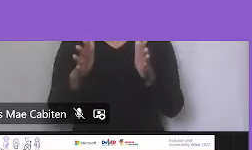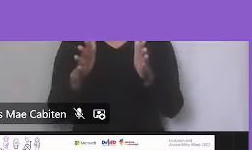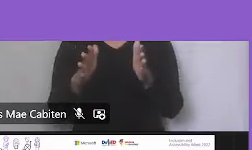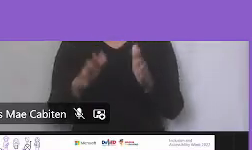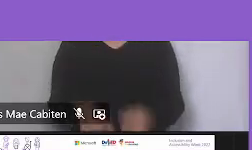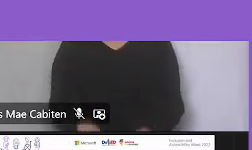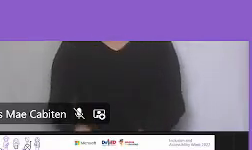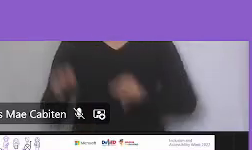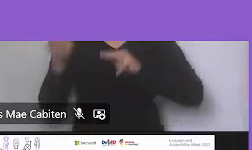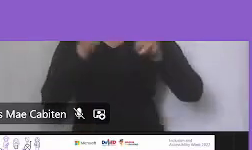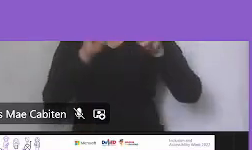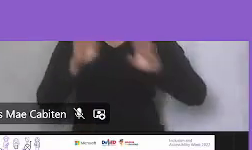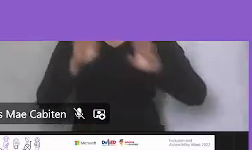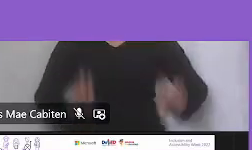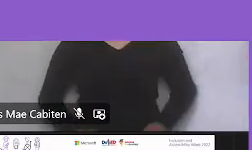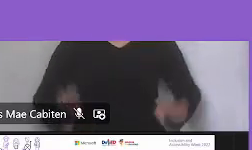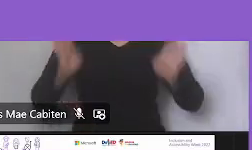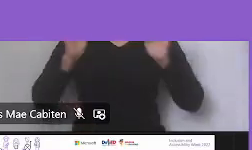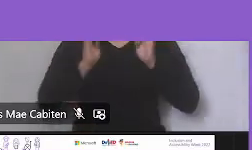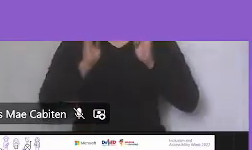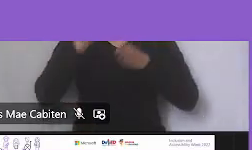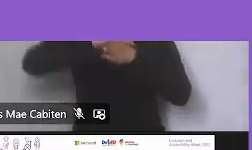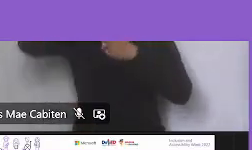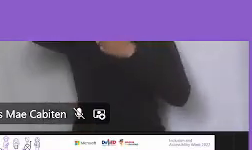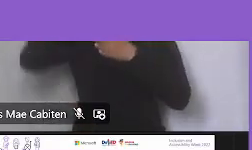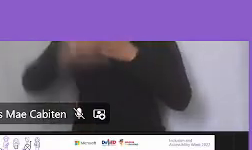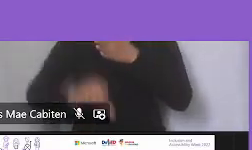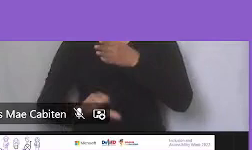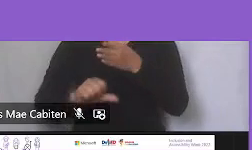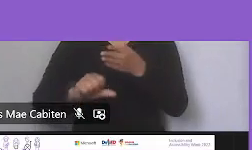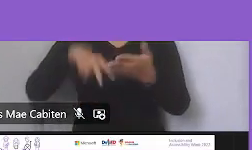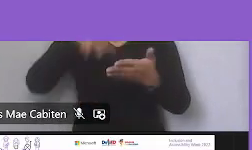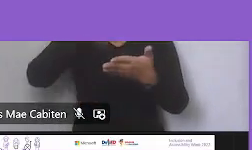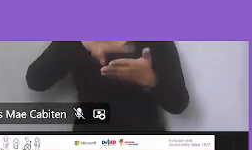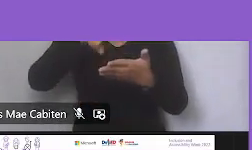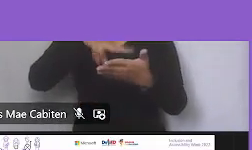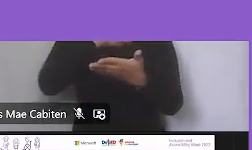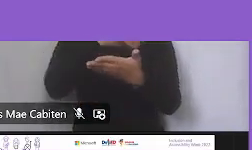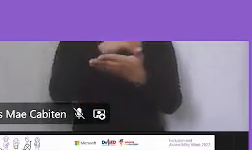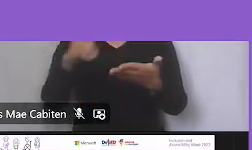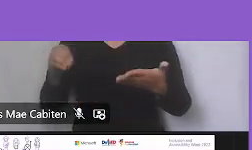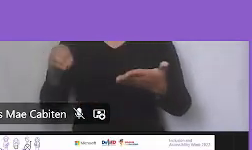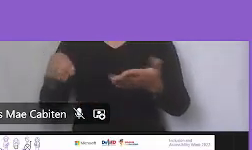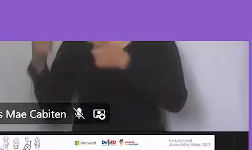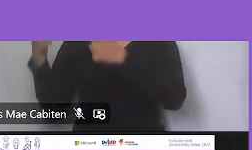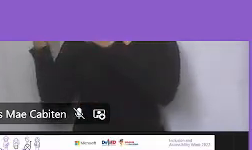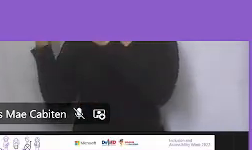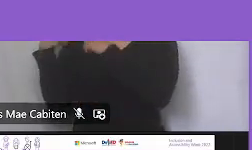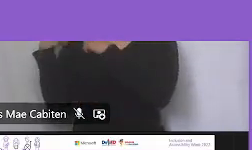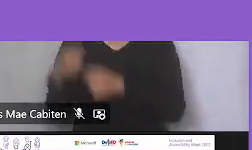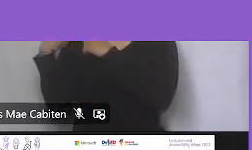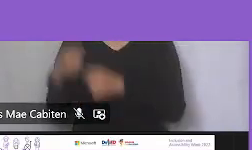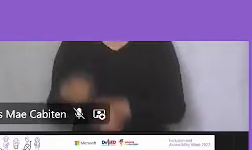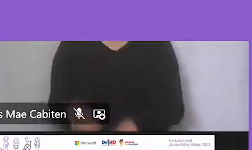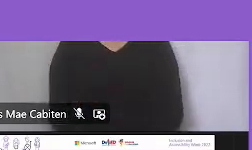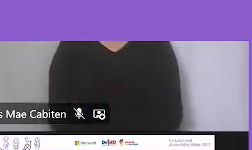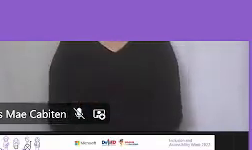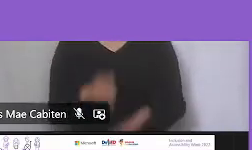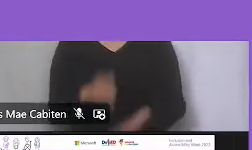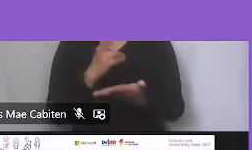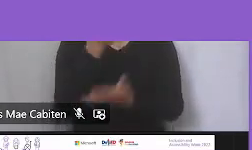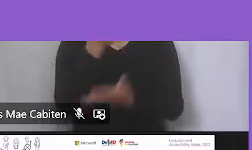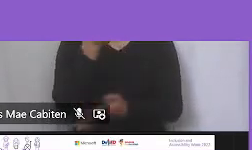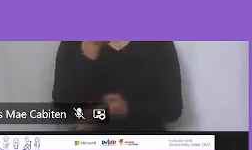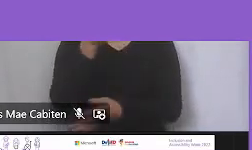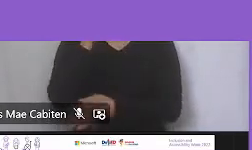they accomplish reading and writing tasks. We also want them to learn how to find strategies that will help them bridge the gaps.